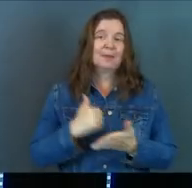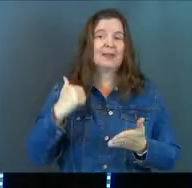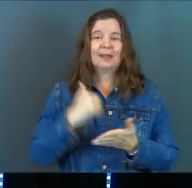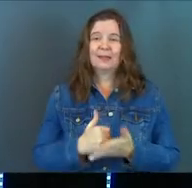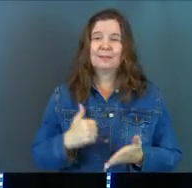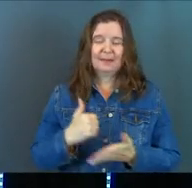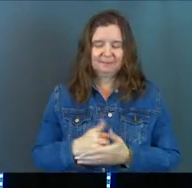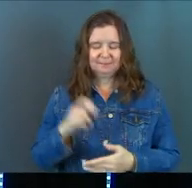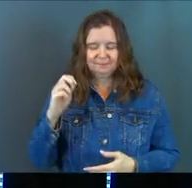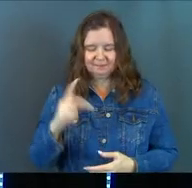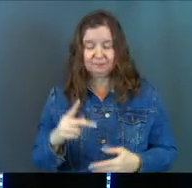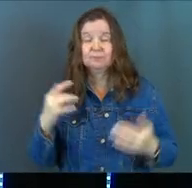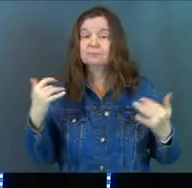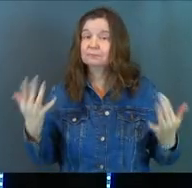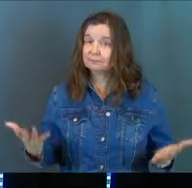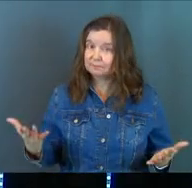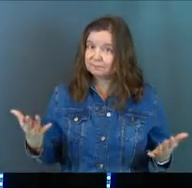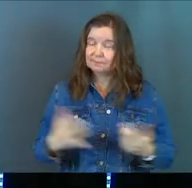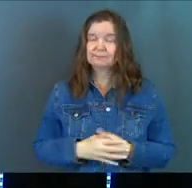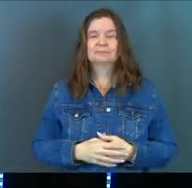Amen, amen. Okay, so